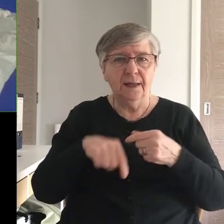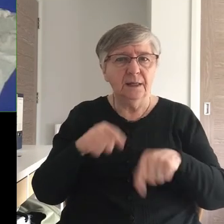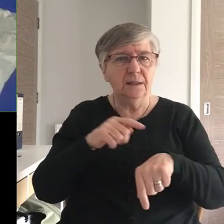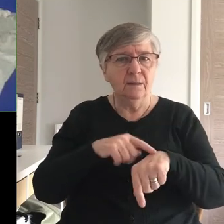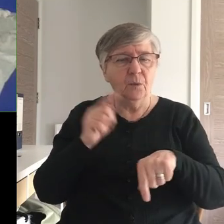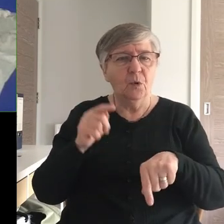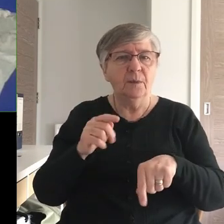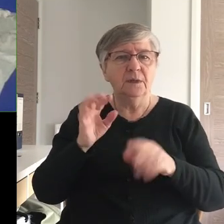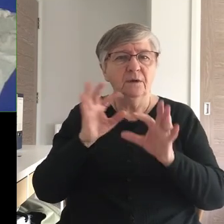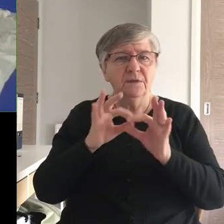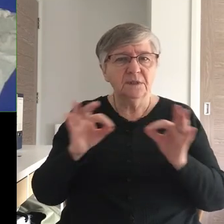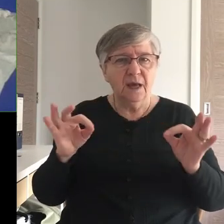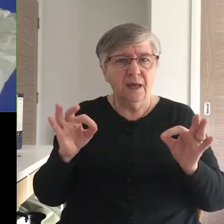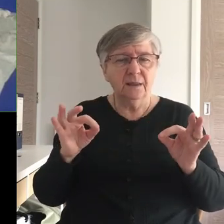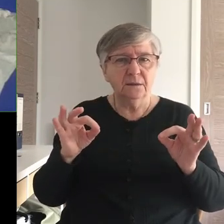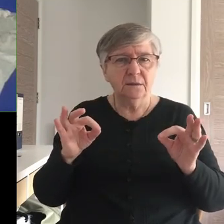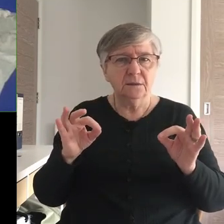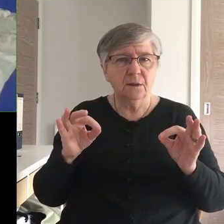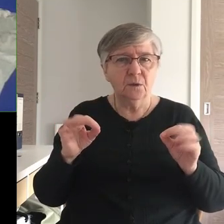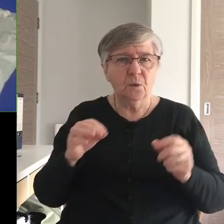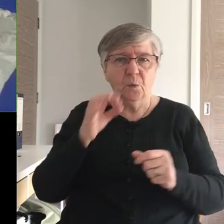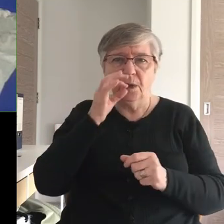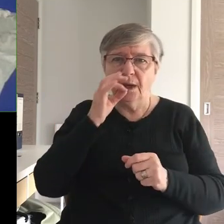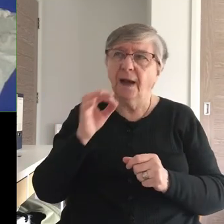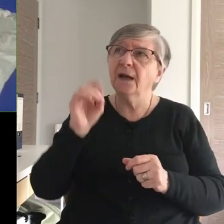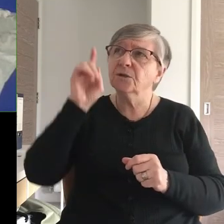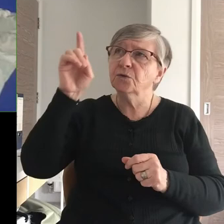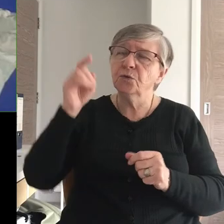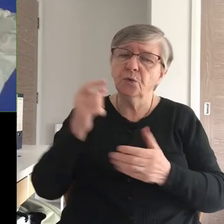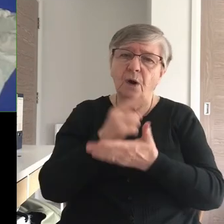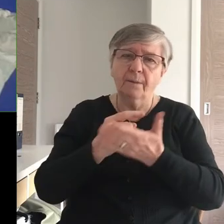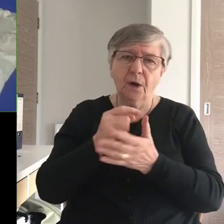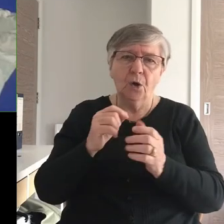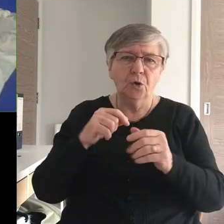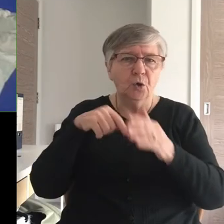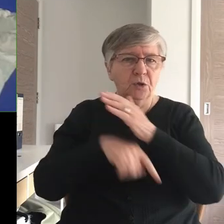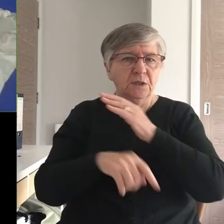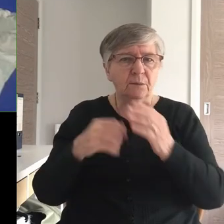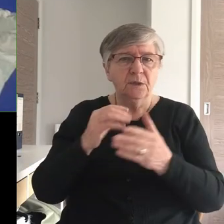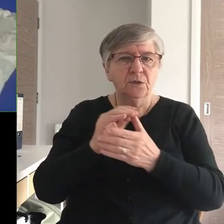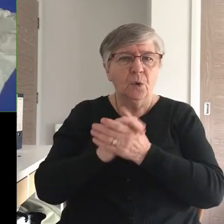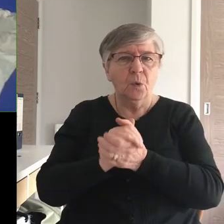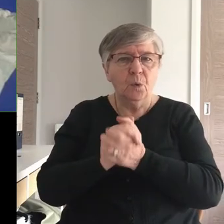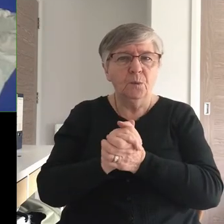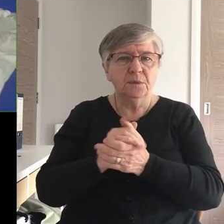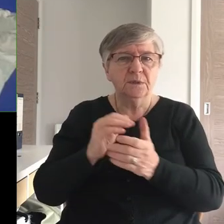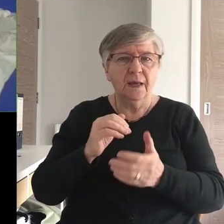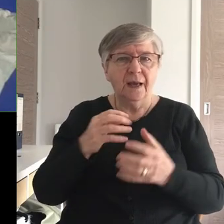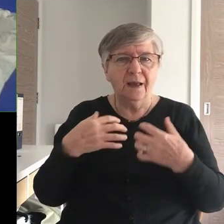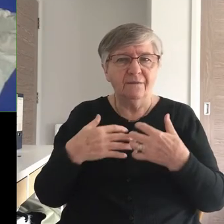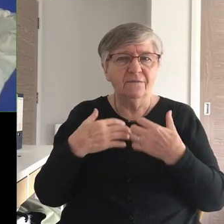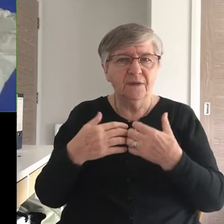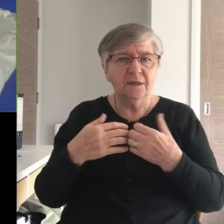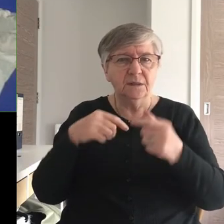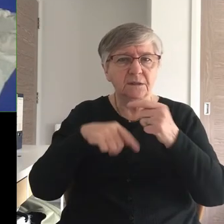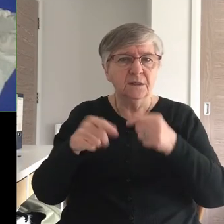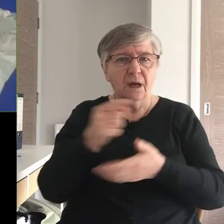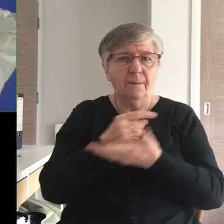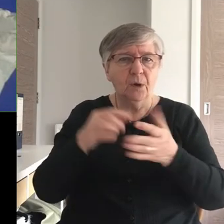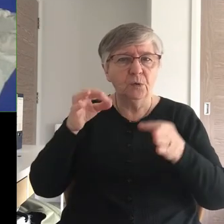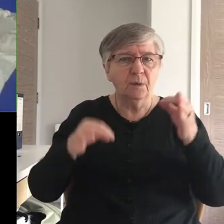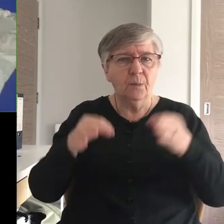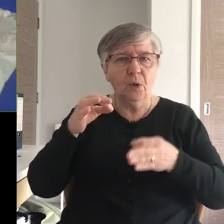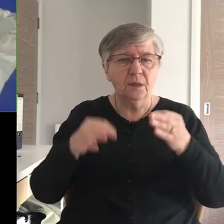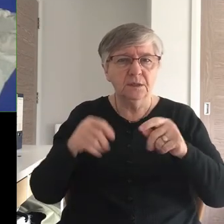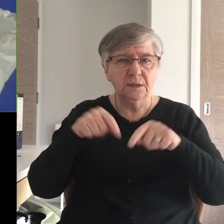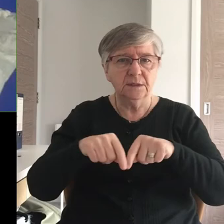moment of silence, we lay before you our deepest hopes and fears in regards to the political situation